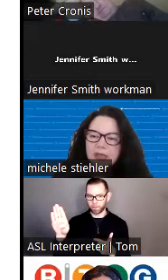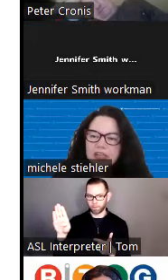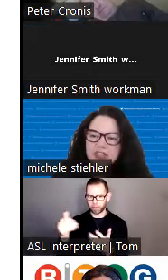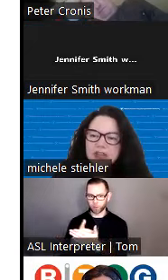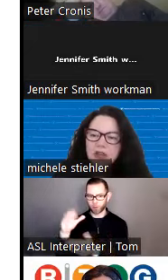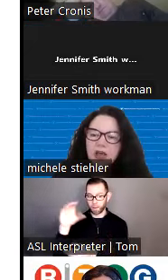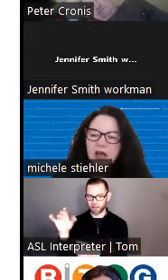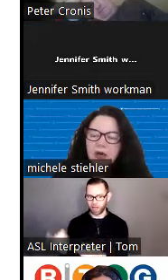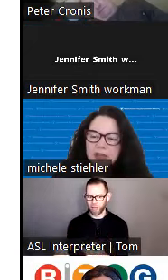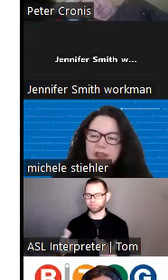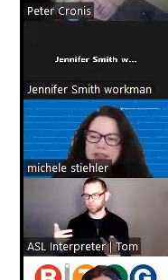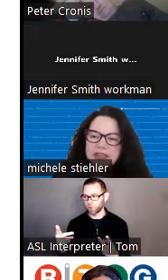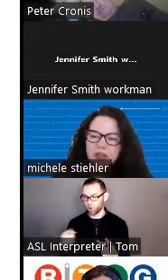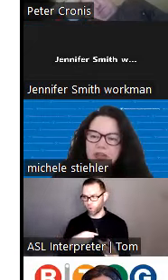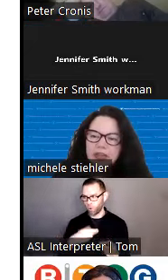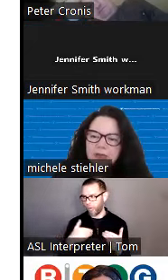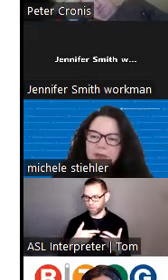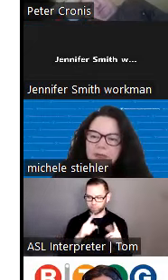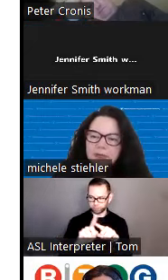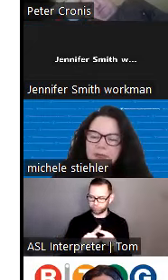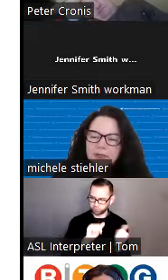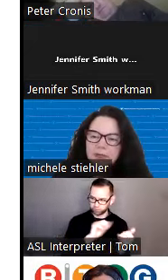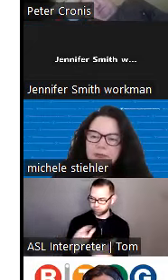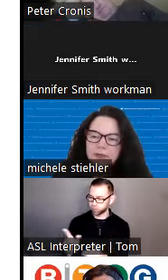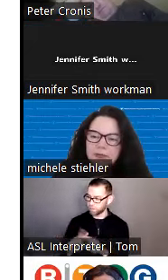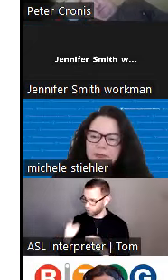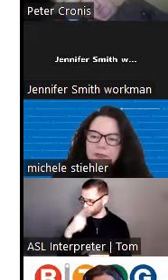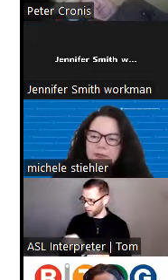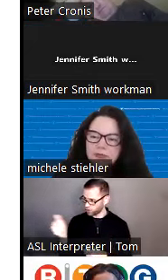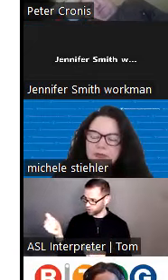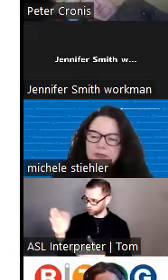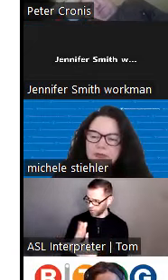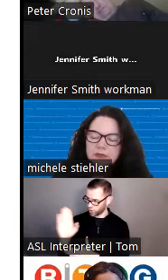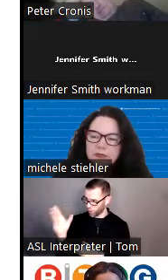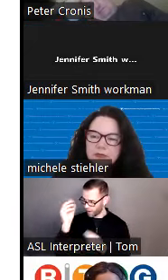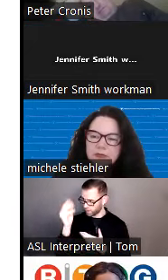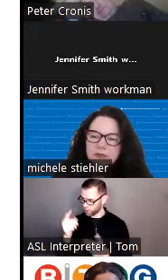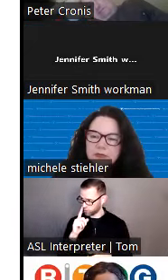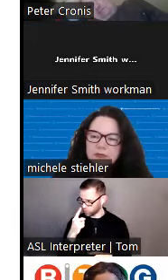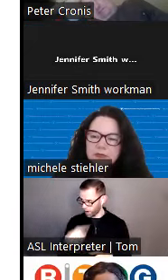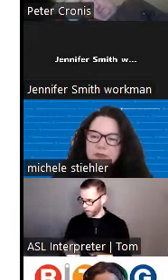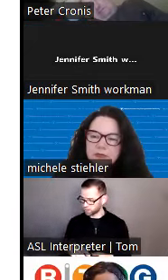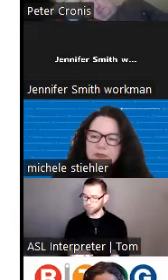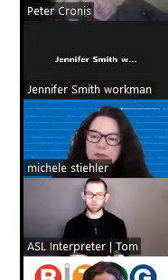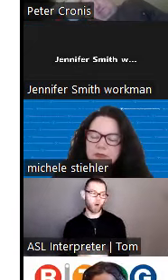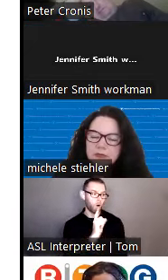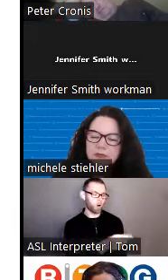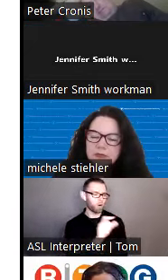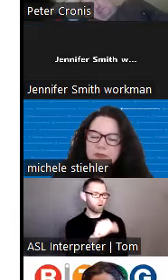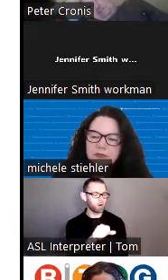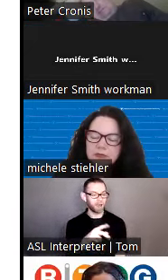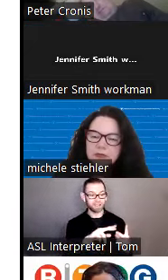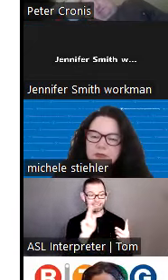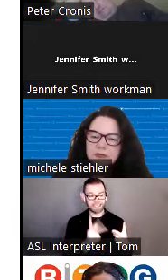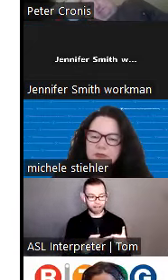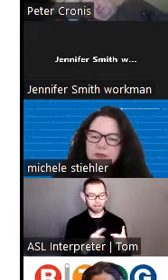that information, we'd like to take a look at it. Sure. And the other part is it's a vehicle problem